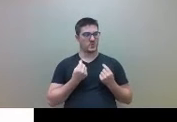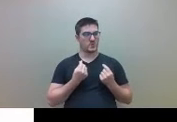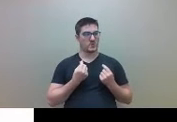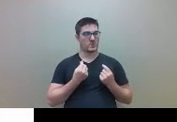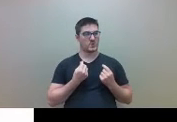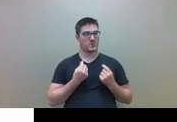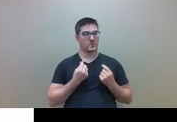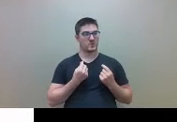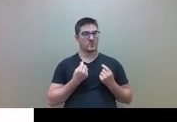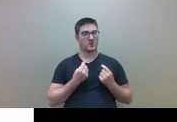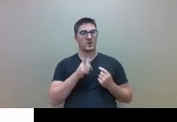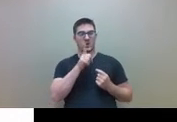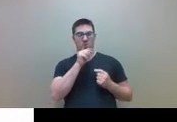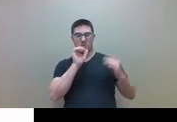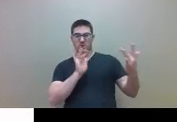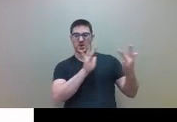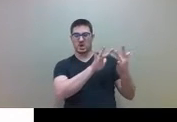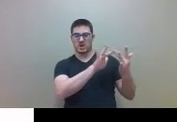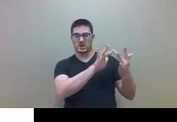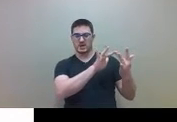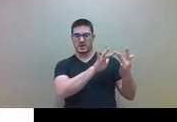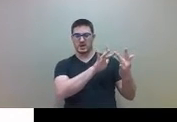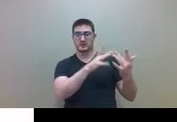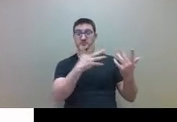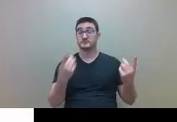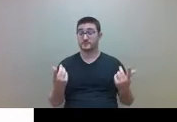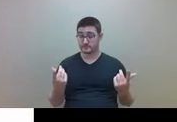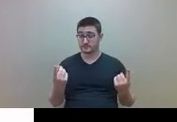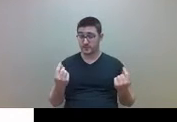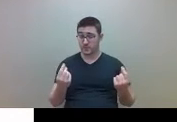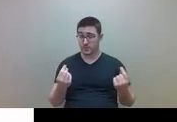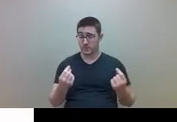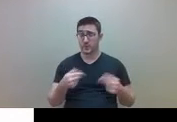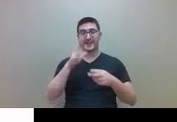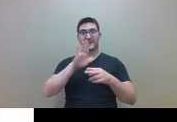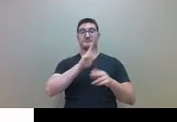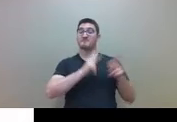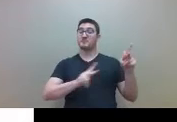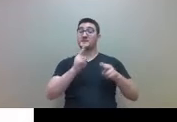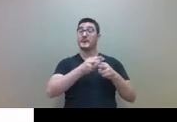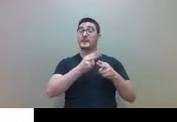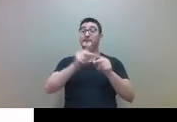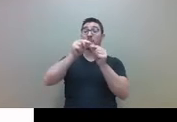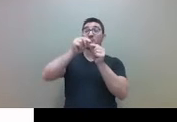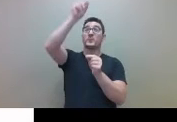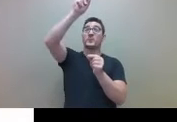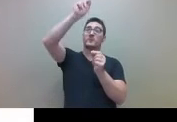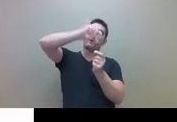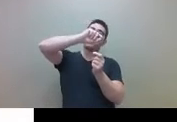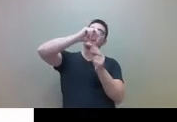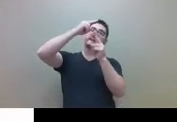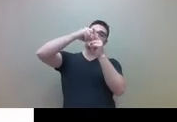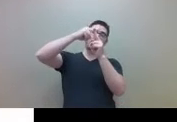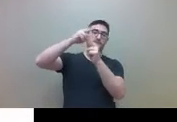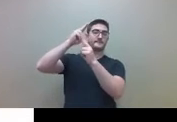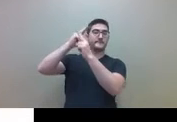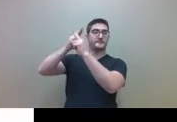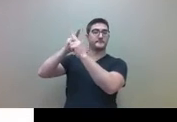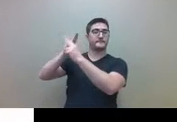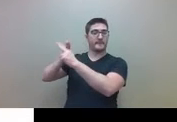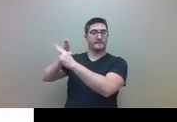wheel that you can put on the fridge if you're a very visual person, or keep it in your head. You talk with those people and say, hey, can